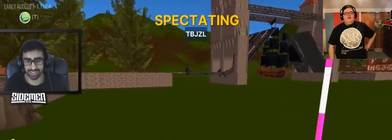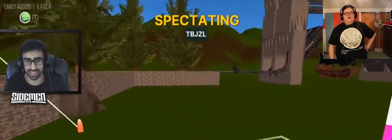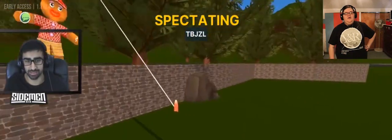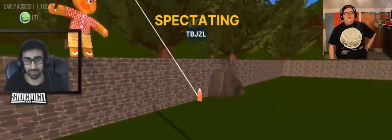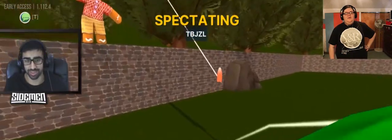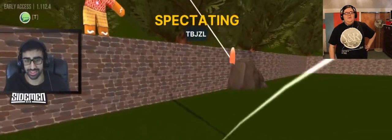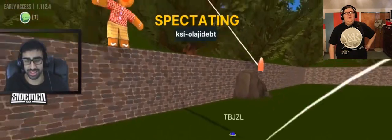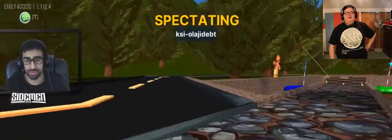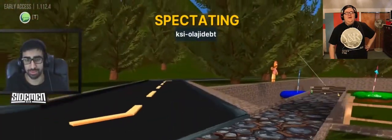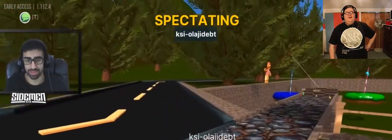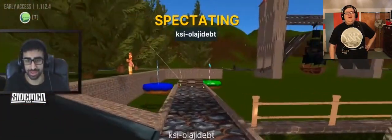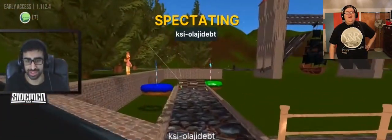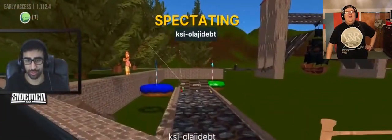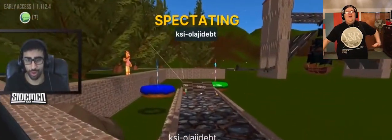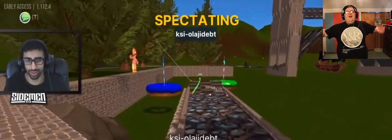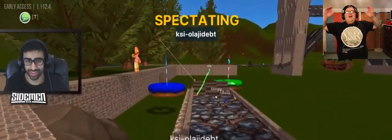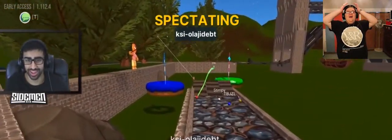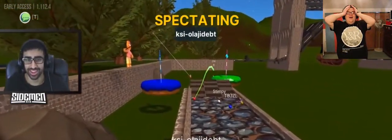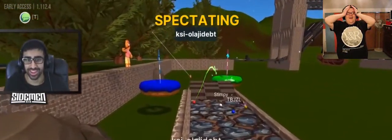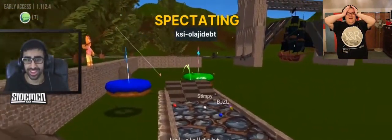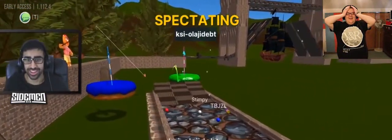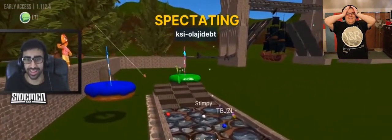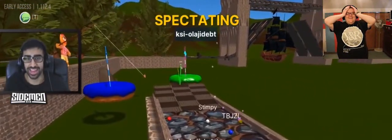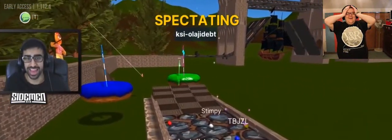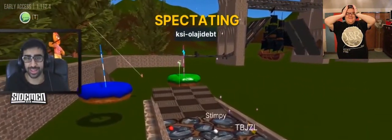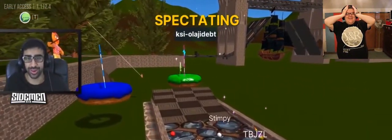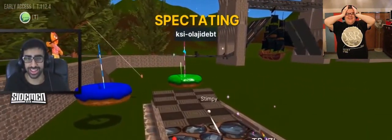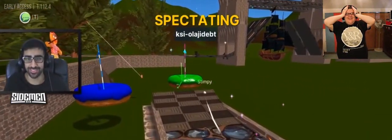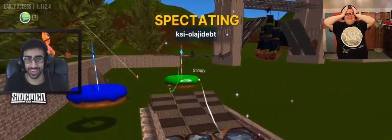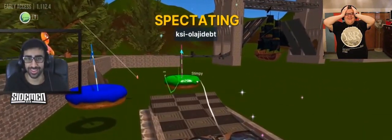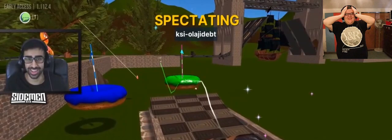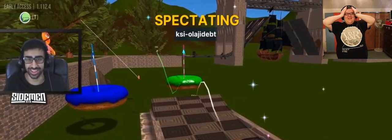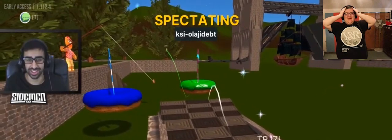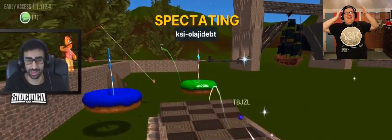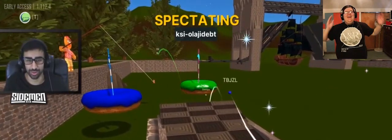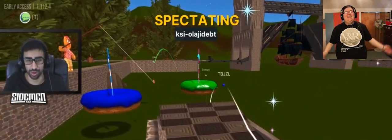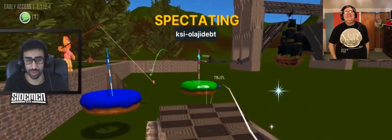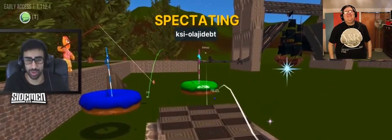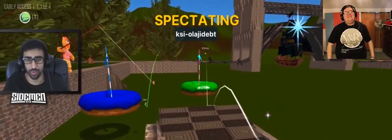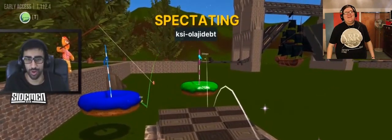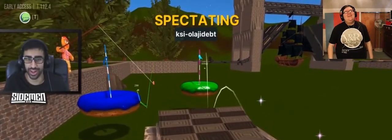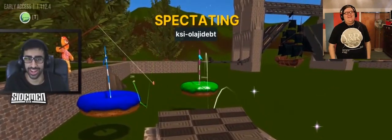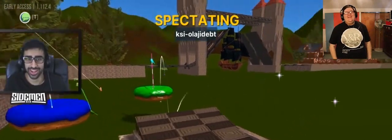water. This map is missing water. That would make a lot more sense. It does make a lot more sense.